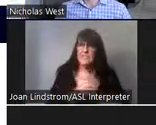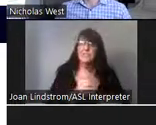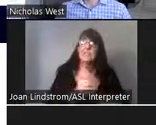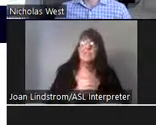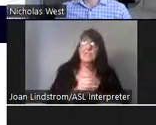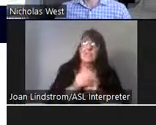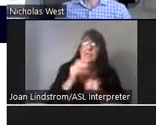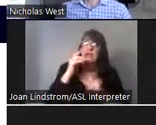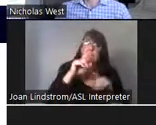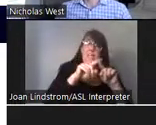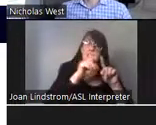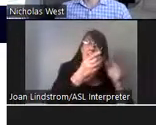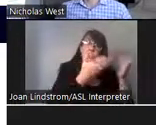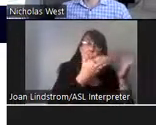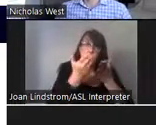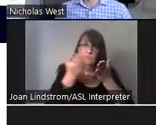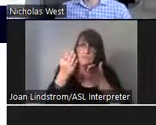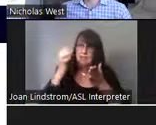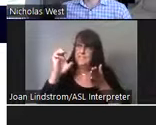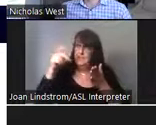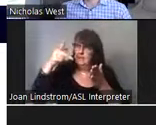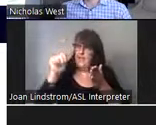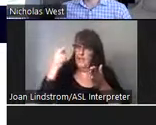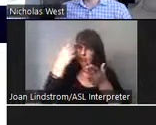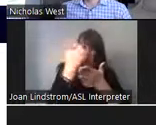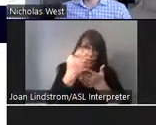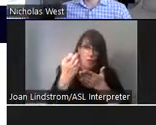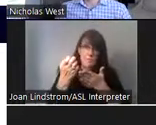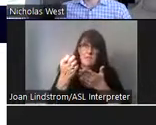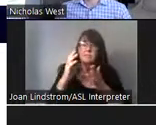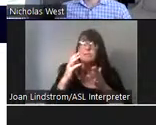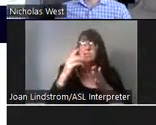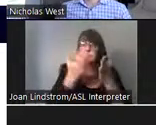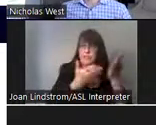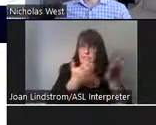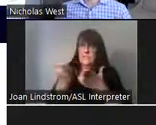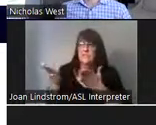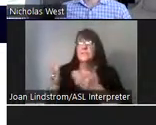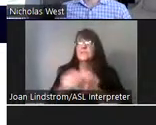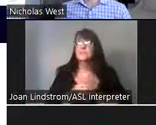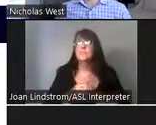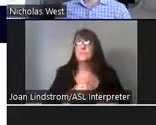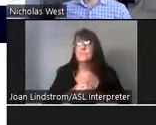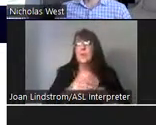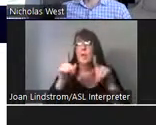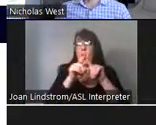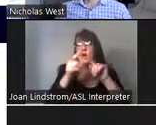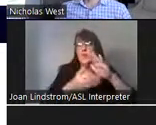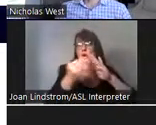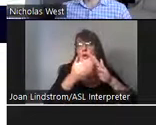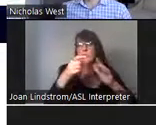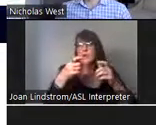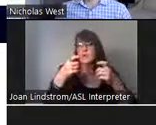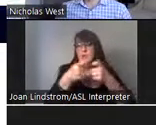Federal Acquisition Service, has EPAs for equipment and ancillary services. We also operate the charge card